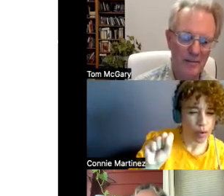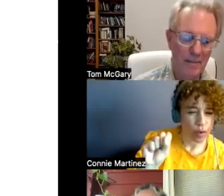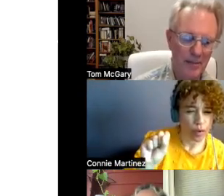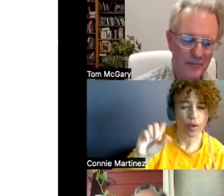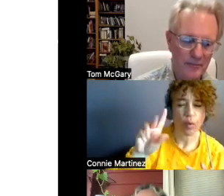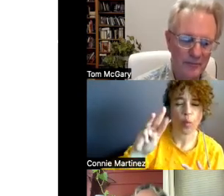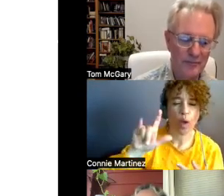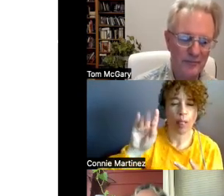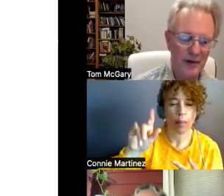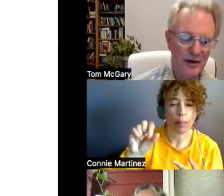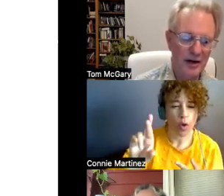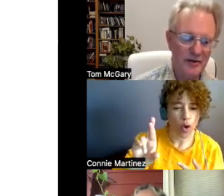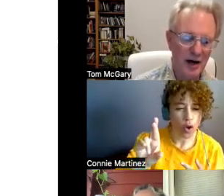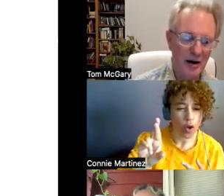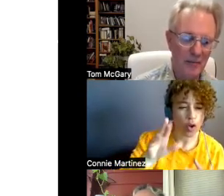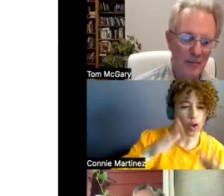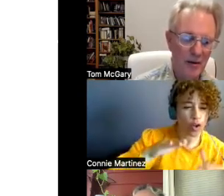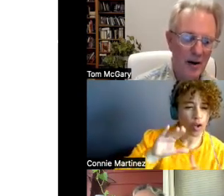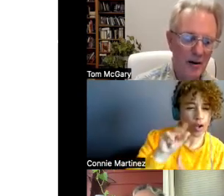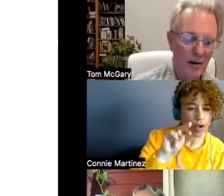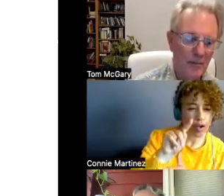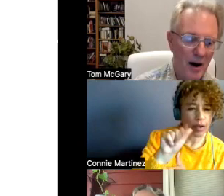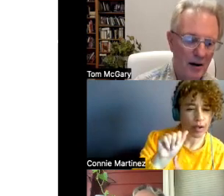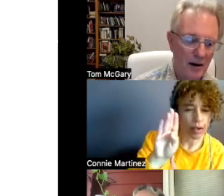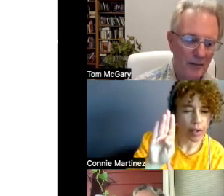Welber, Anita